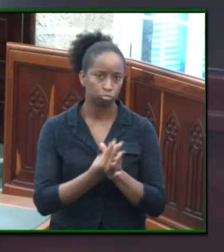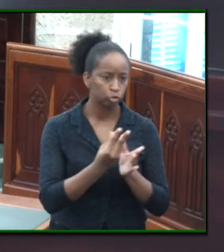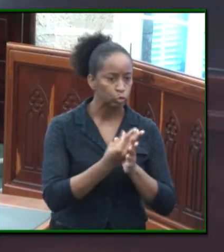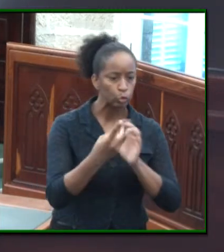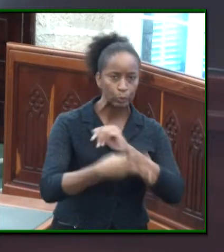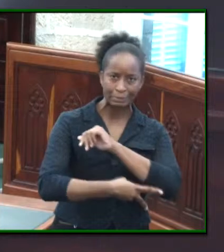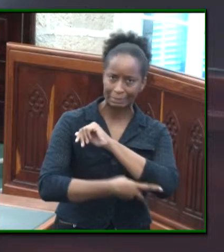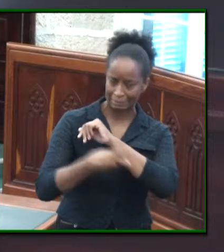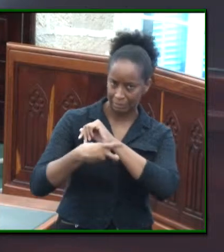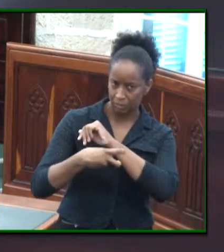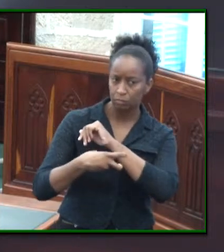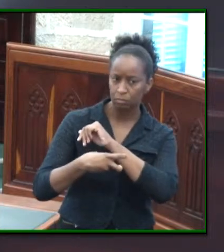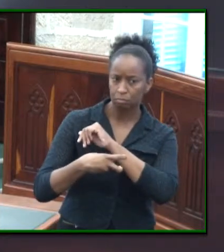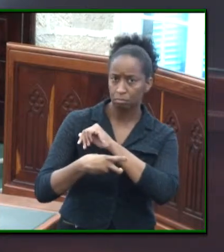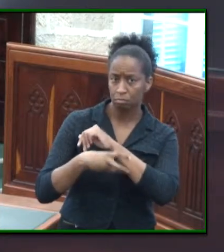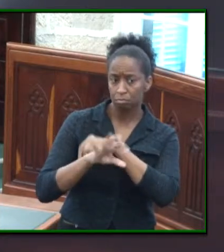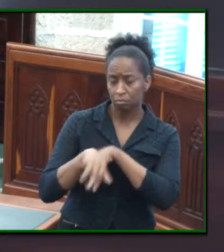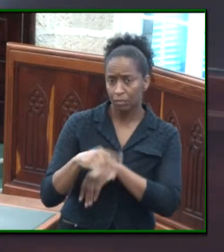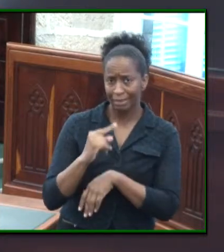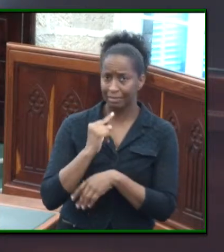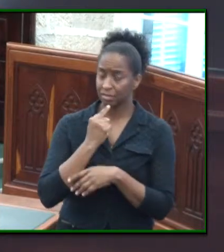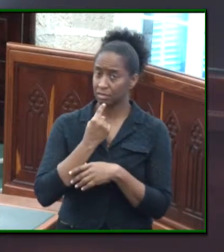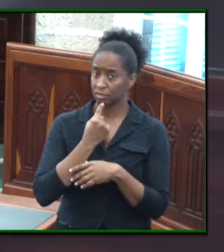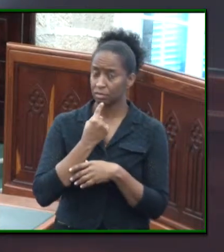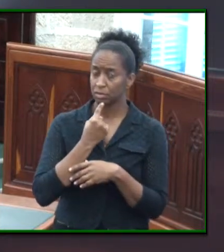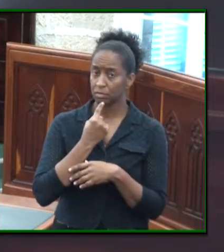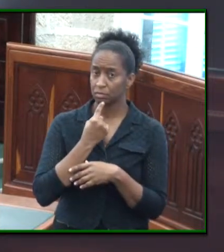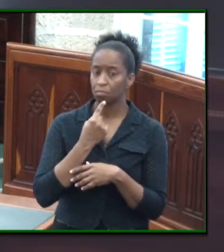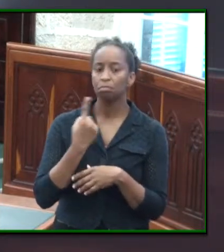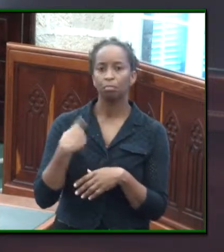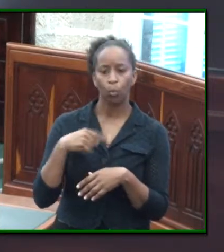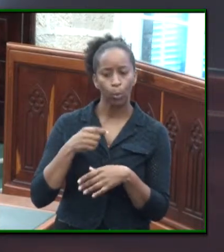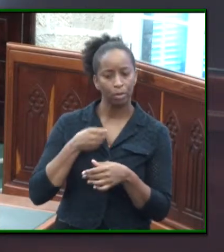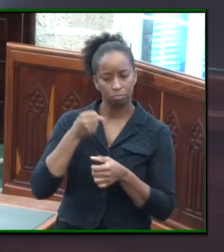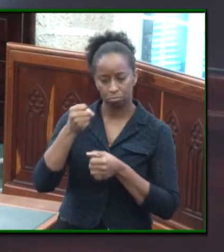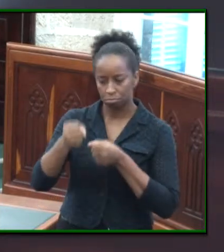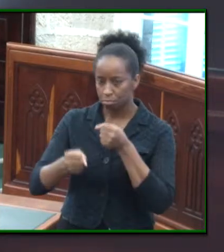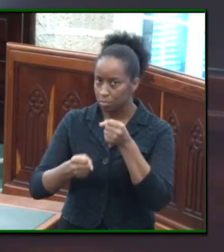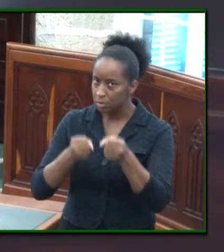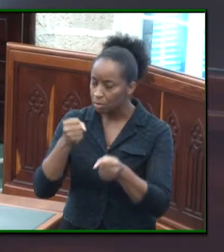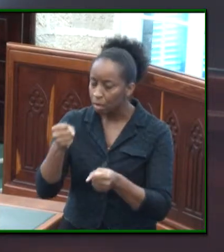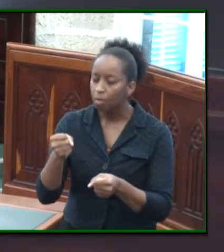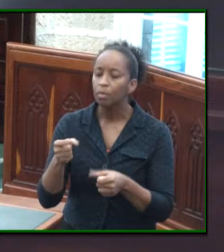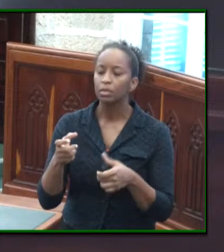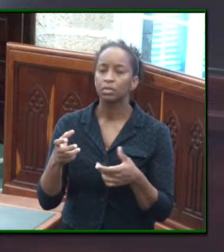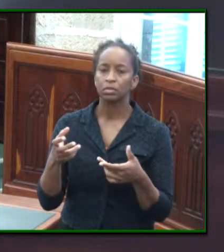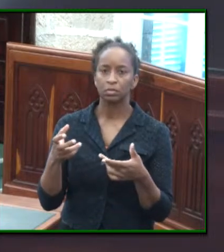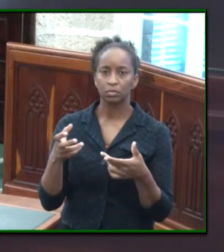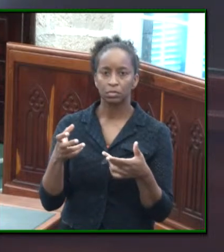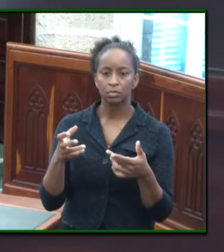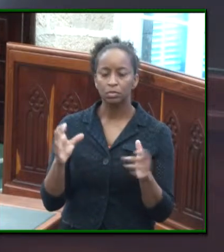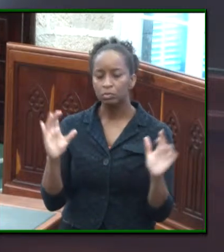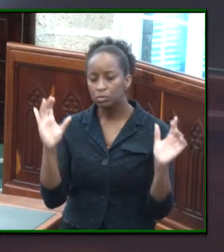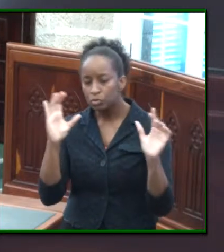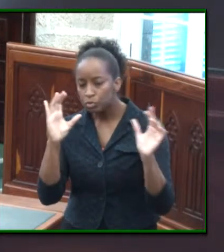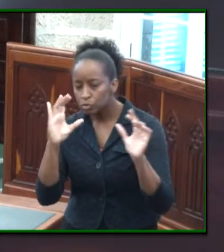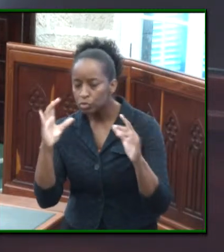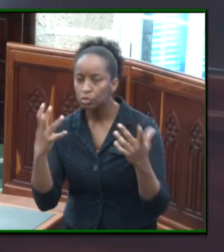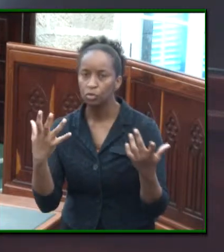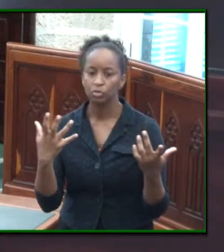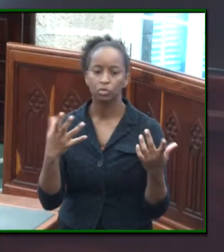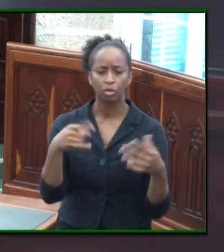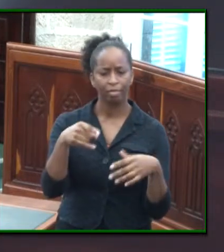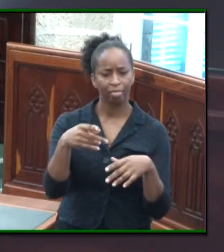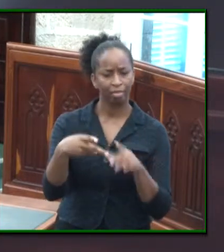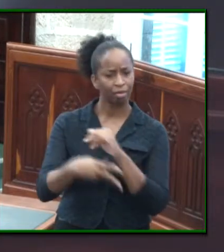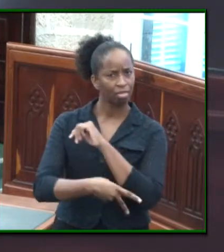ensure that all available steps are employed or taken to deal and address with those situations